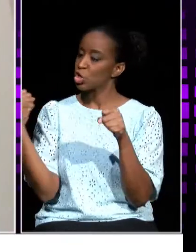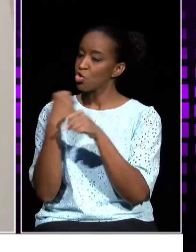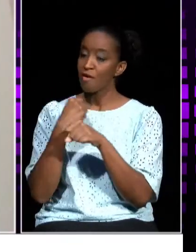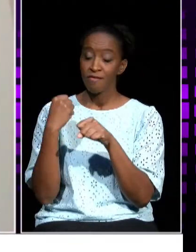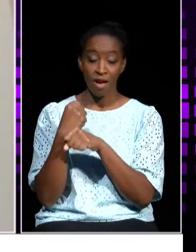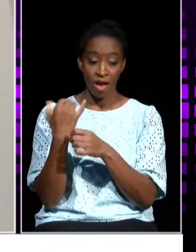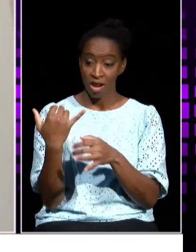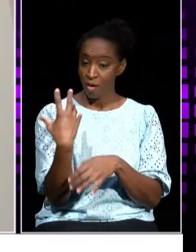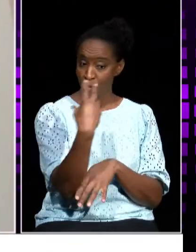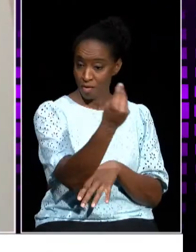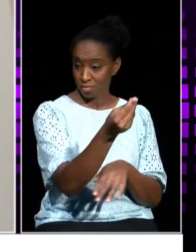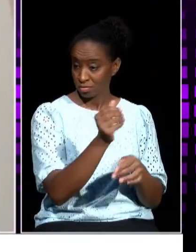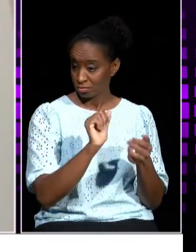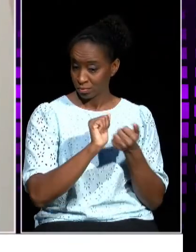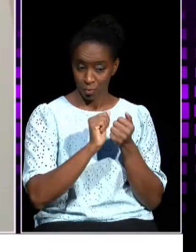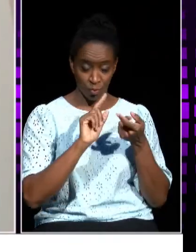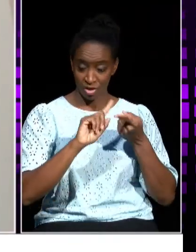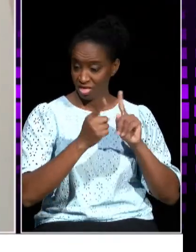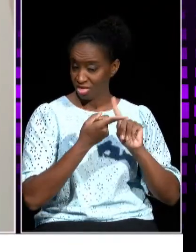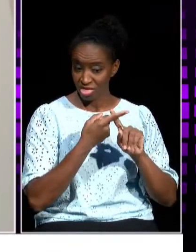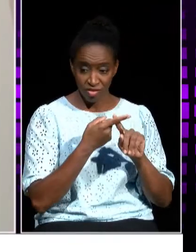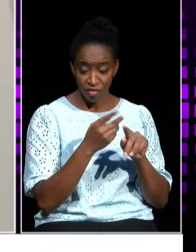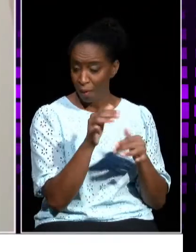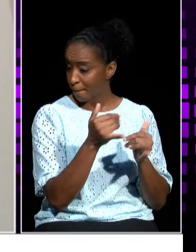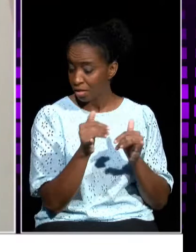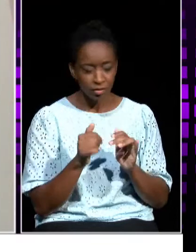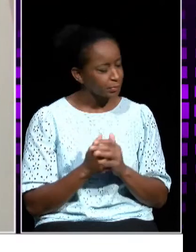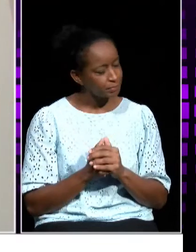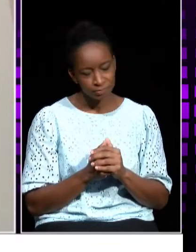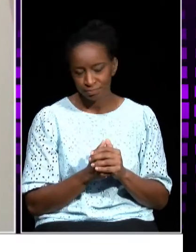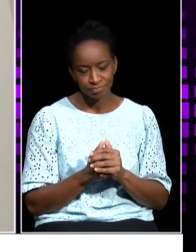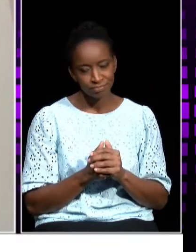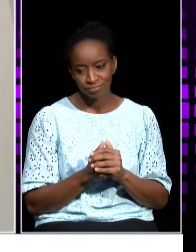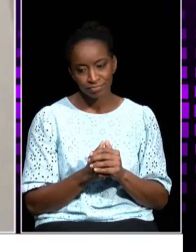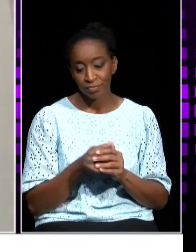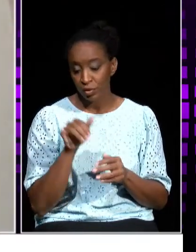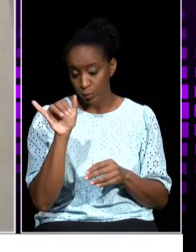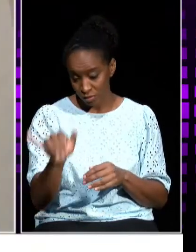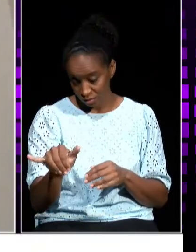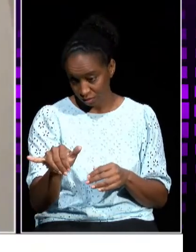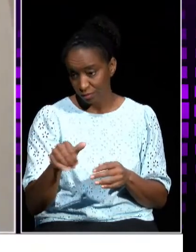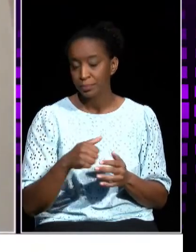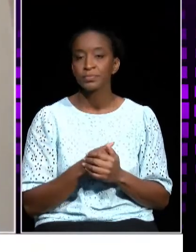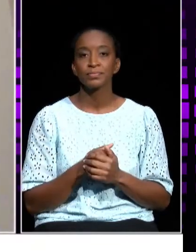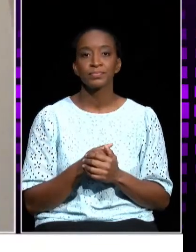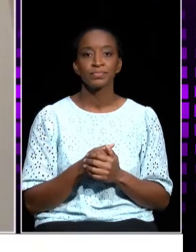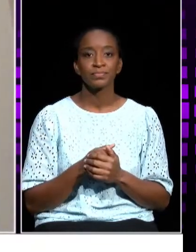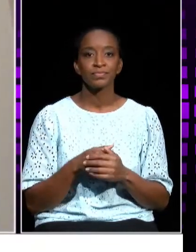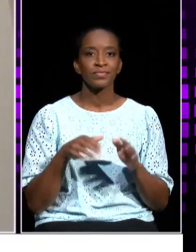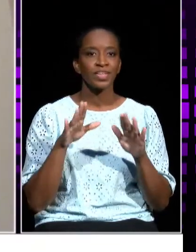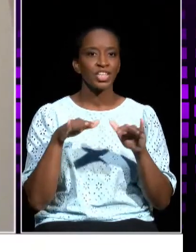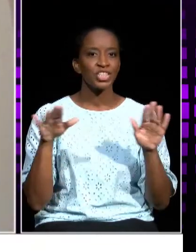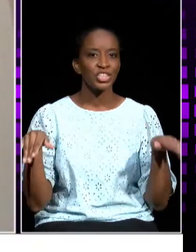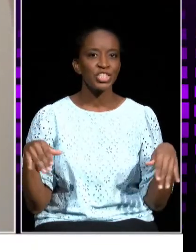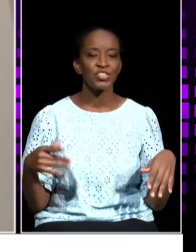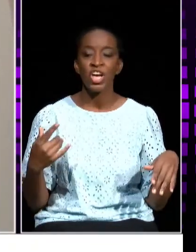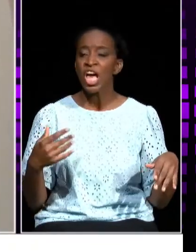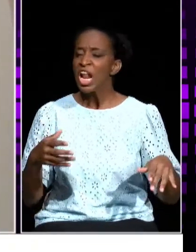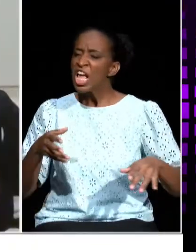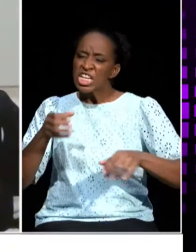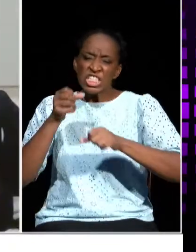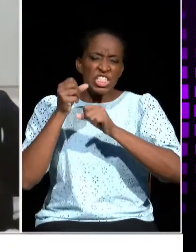ways that we can use, and not necessarily shouting at the children, because they don't hear well in shouting